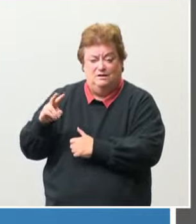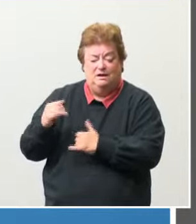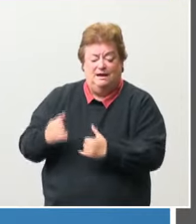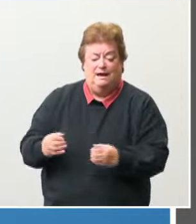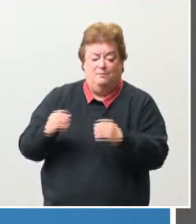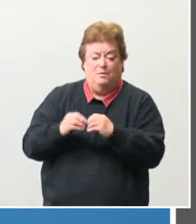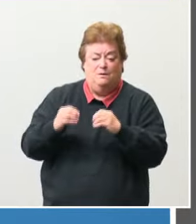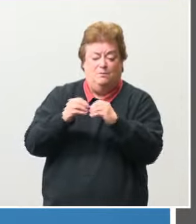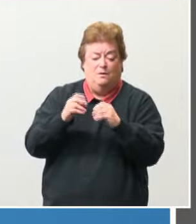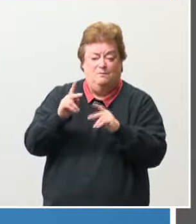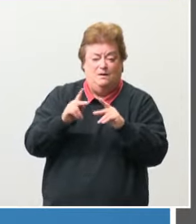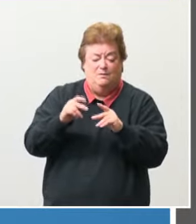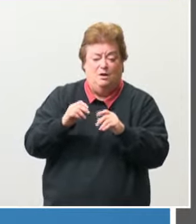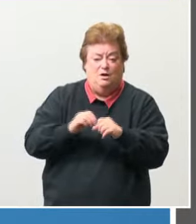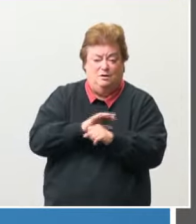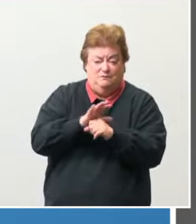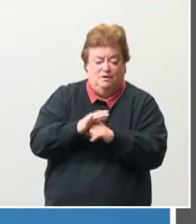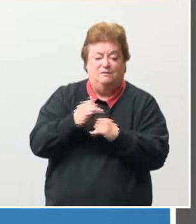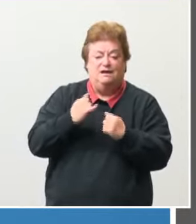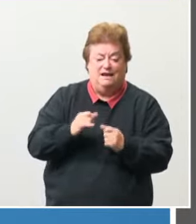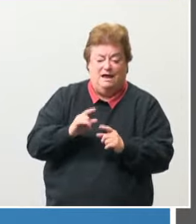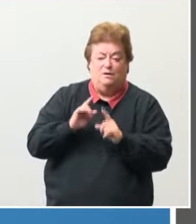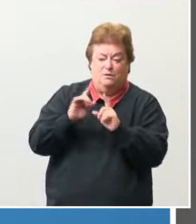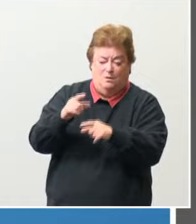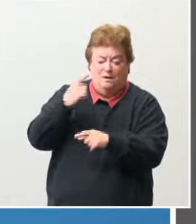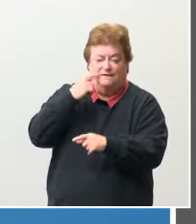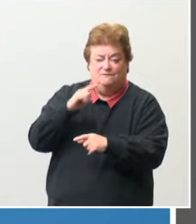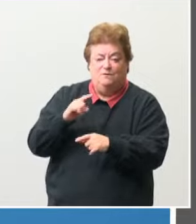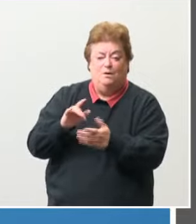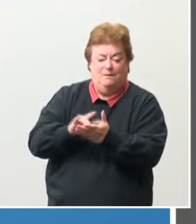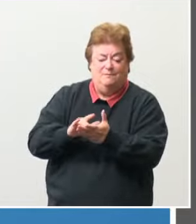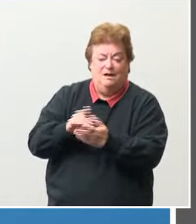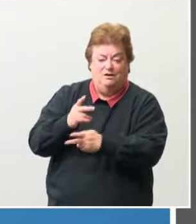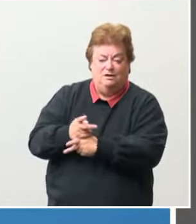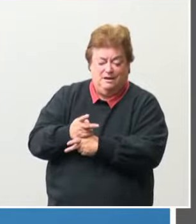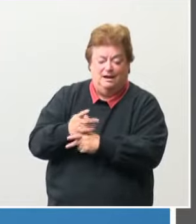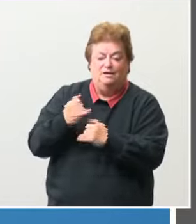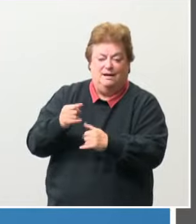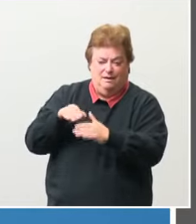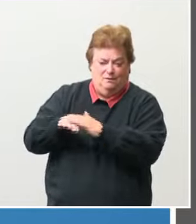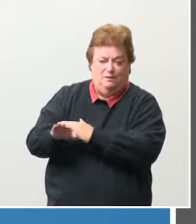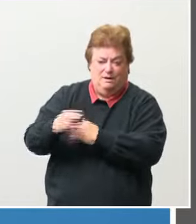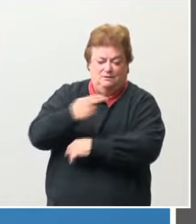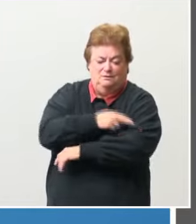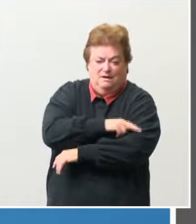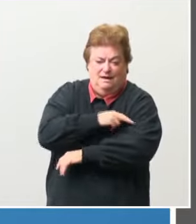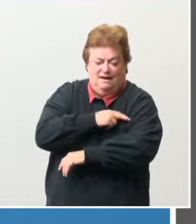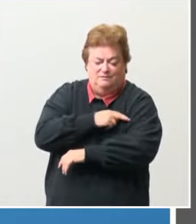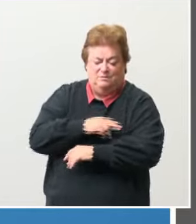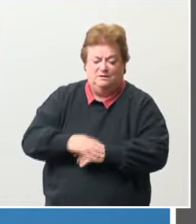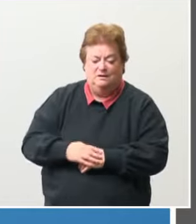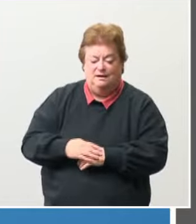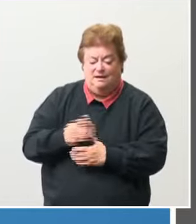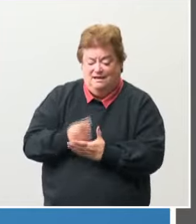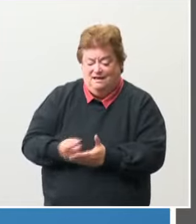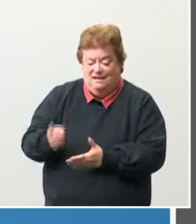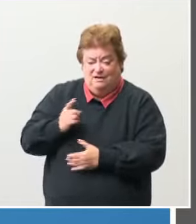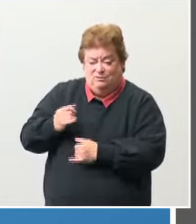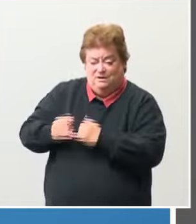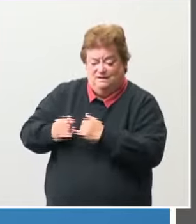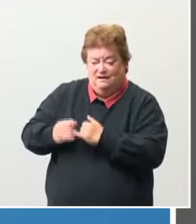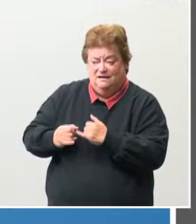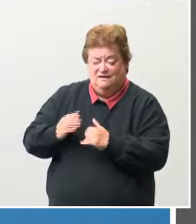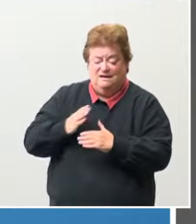with COVID-19 have been seeking medical care and are being admitted to our hospitals. At the end of last week, the